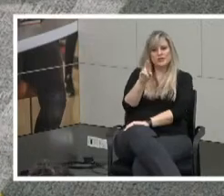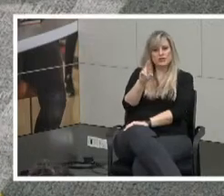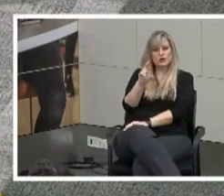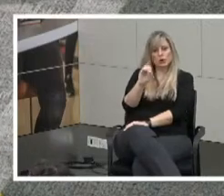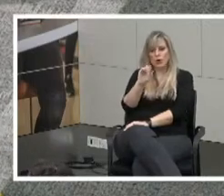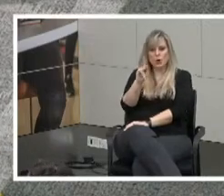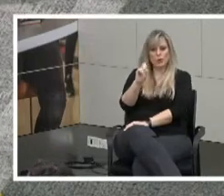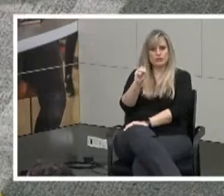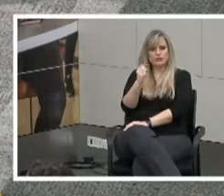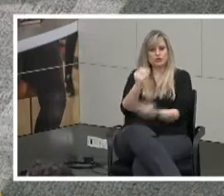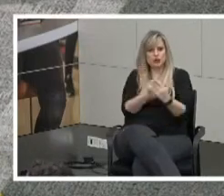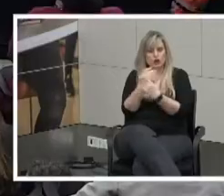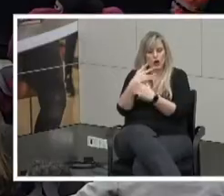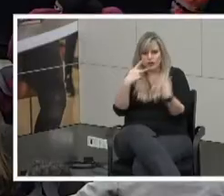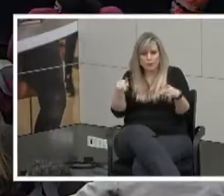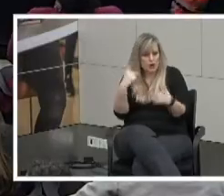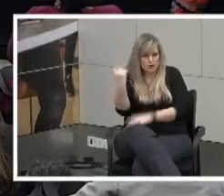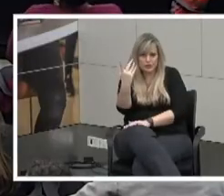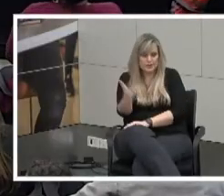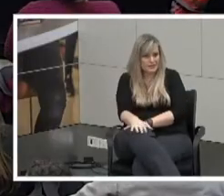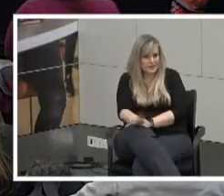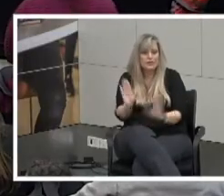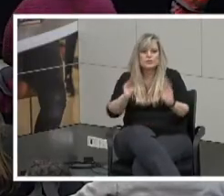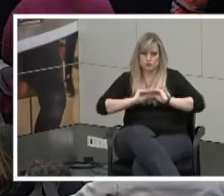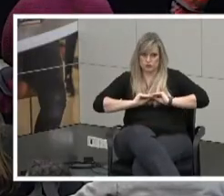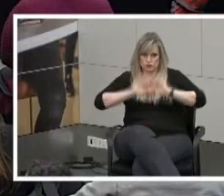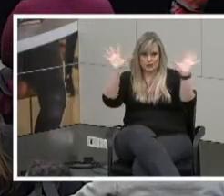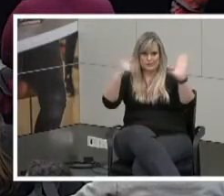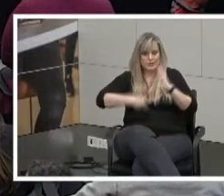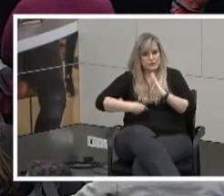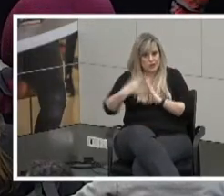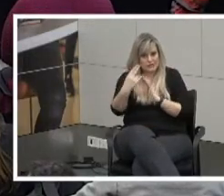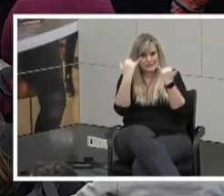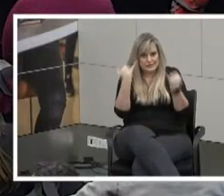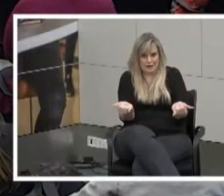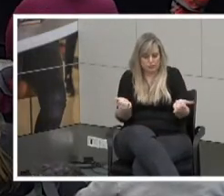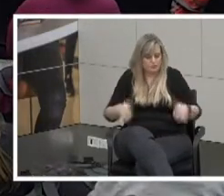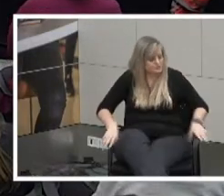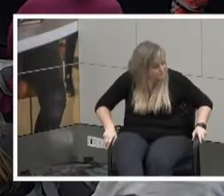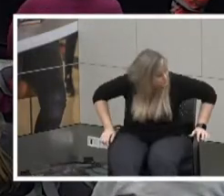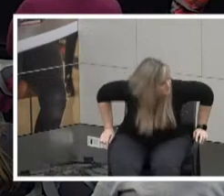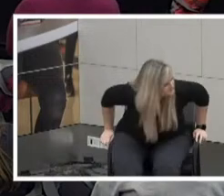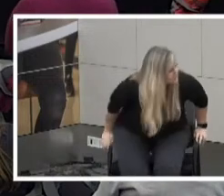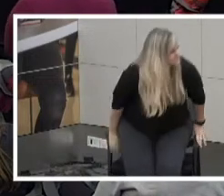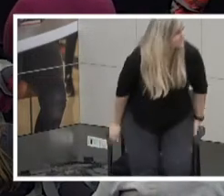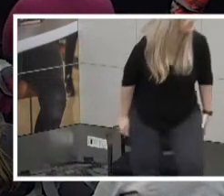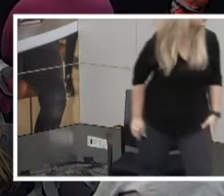Party something transparency now thank